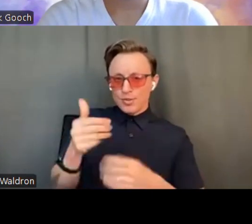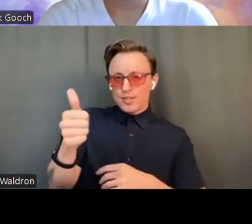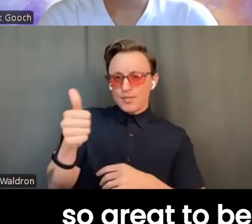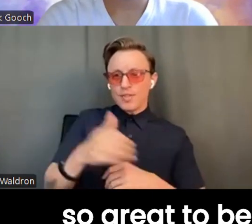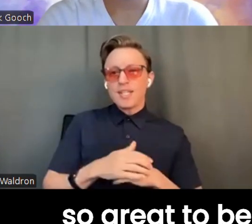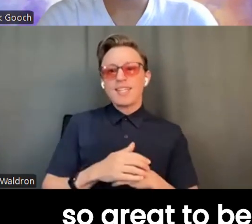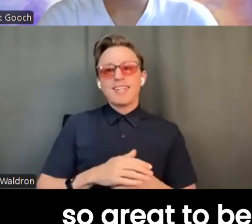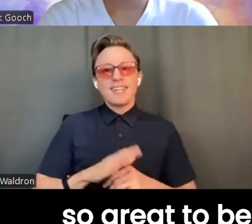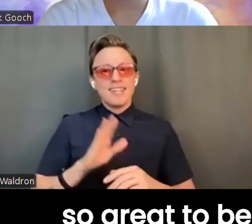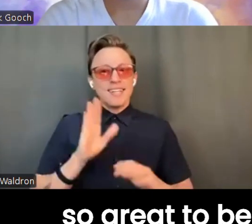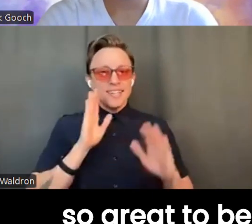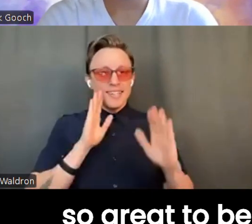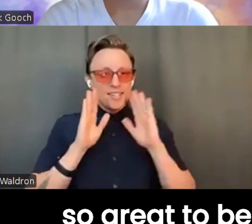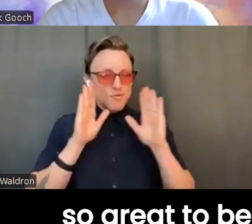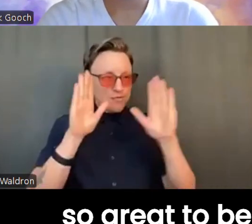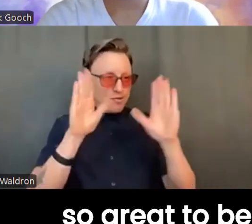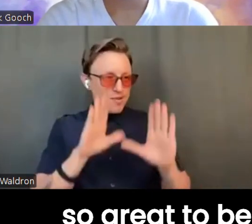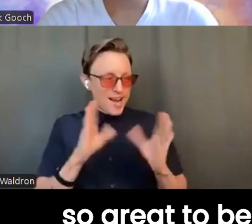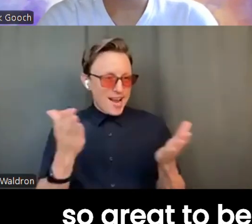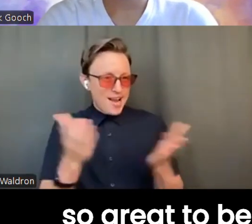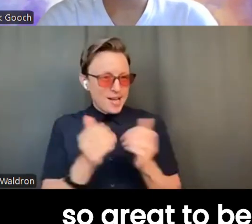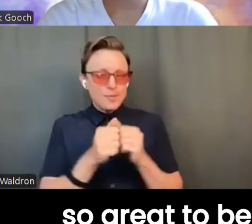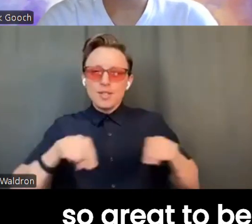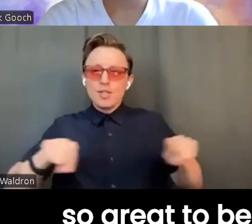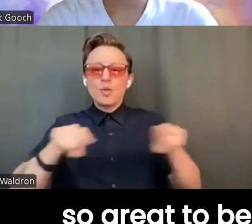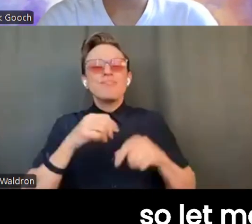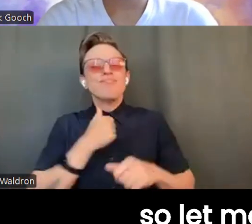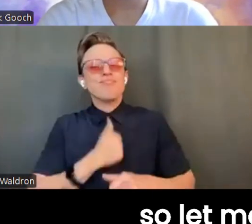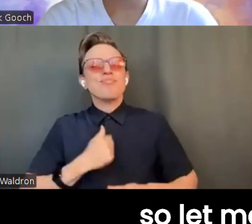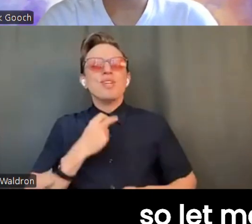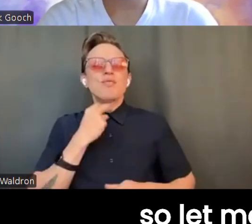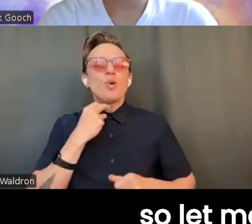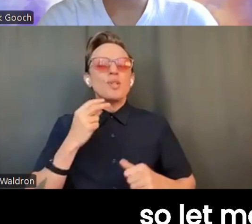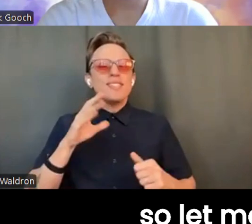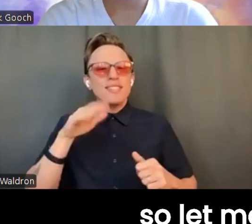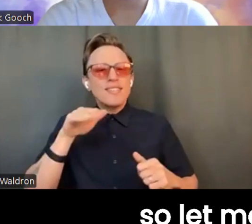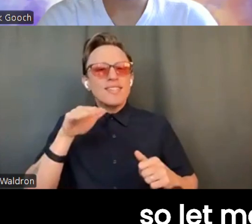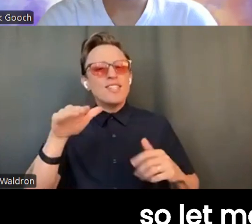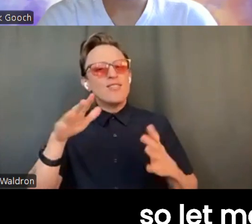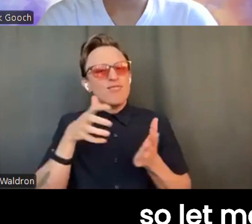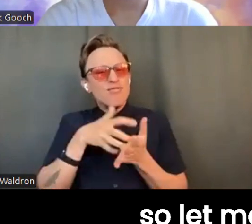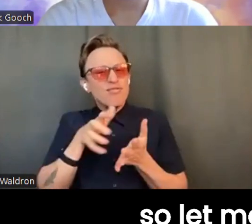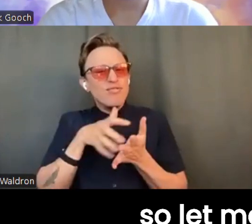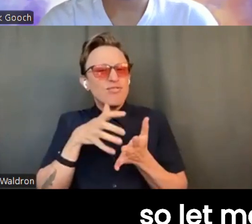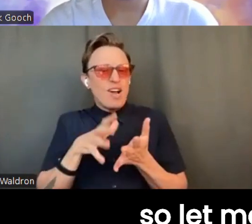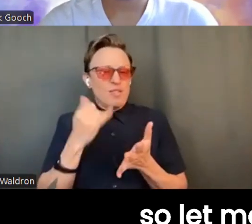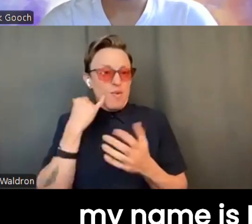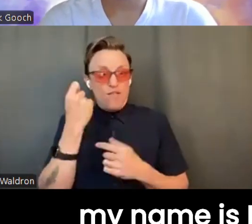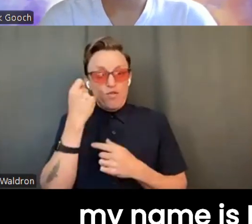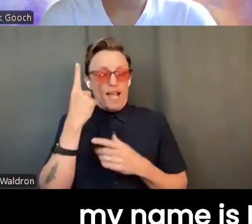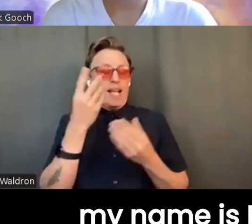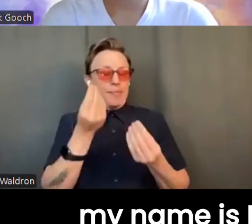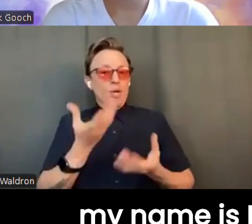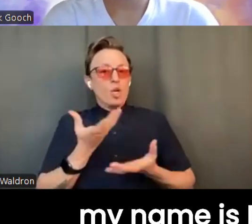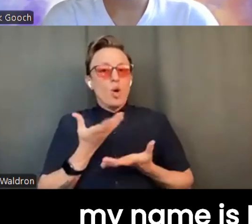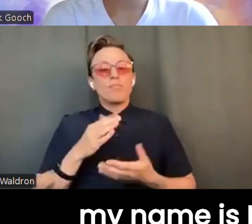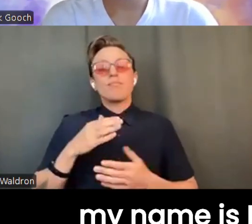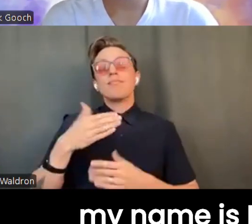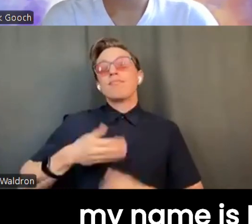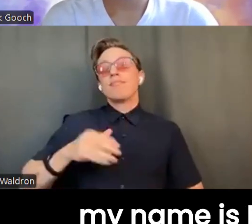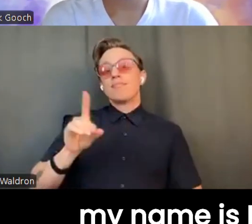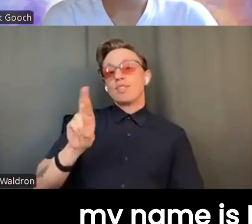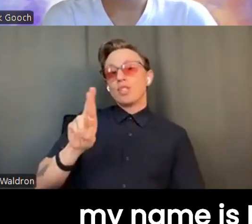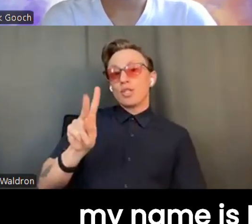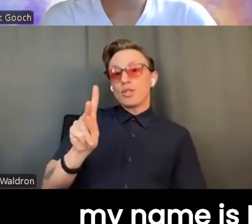Hi everyone, it's so great to be with you all today. My voice is a little rough, so let me know if you have trouble understanding me. My name is Dr.